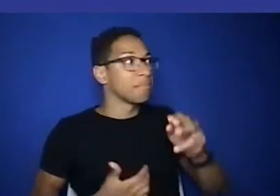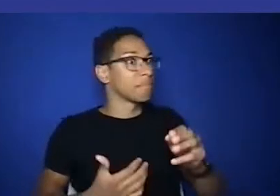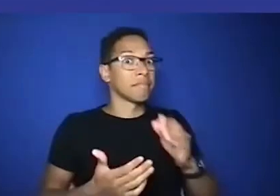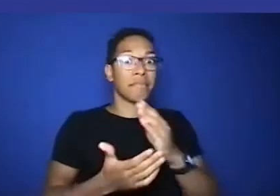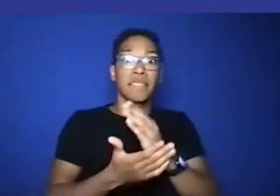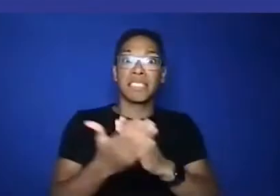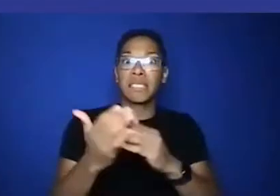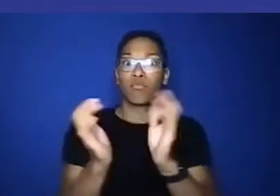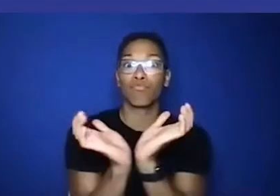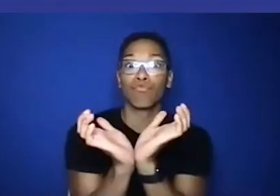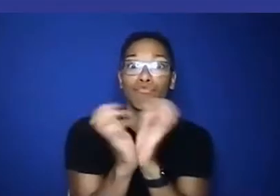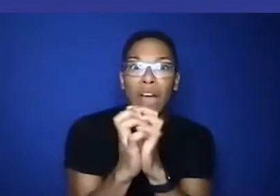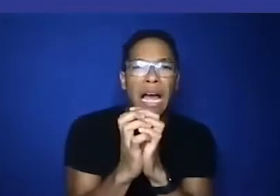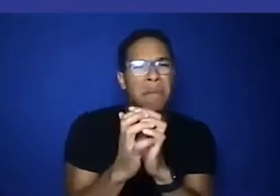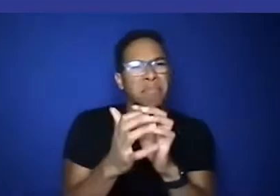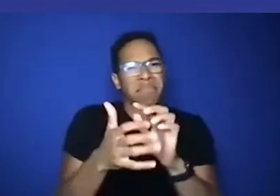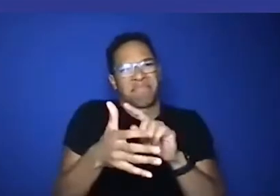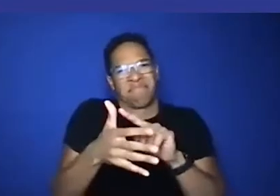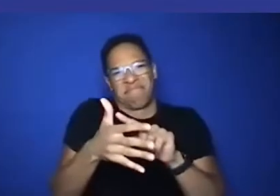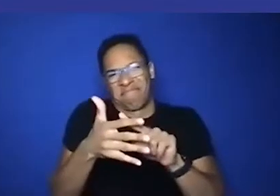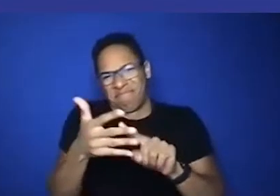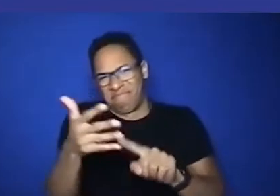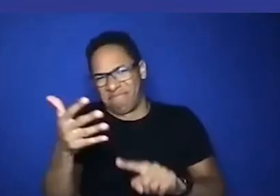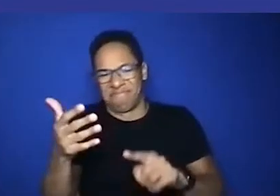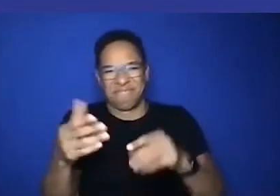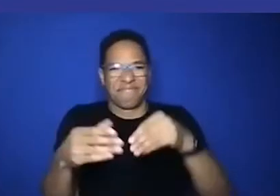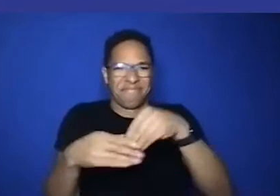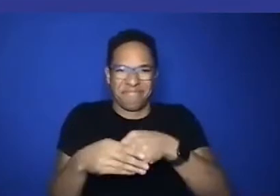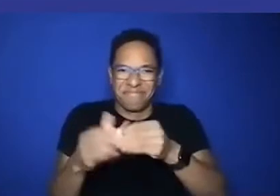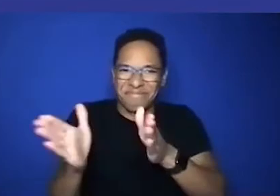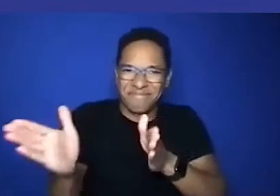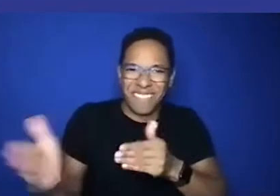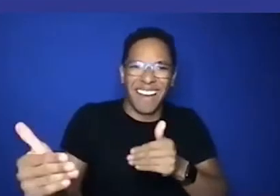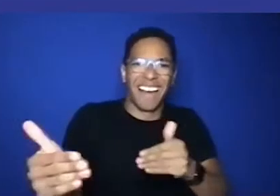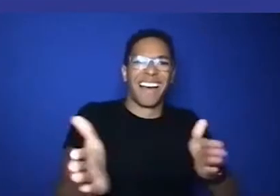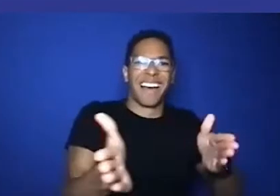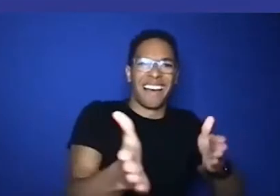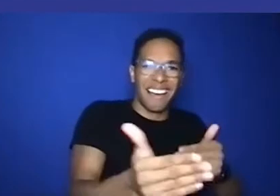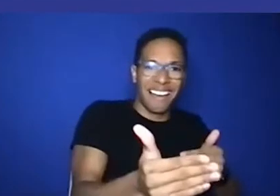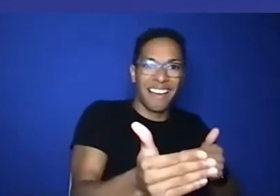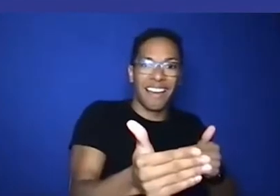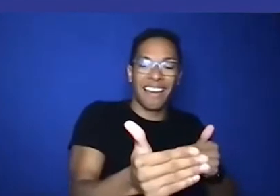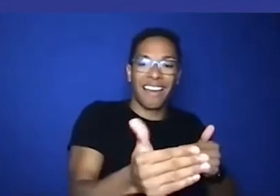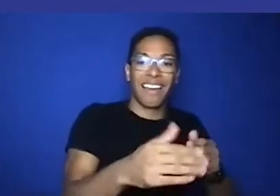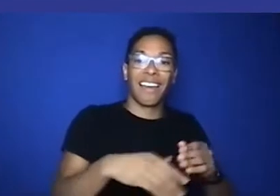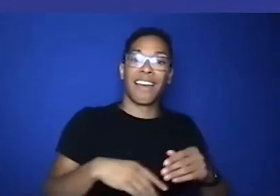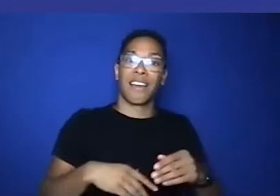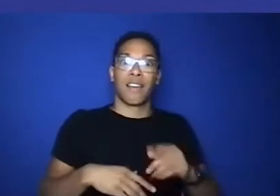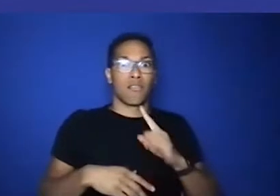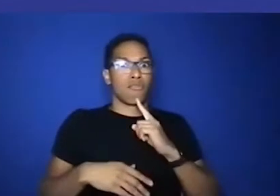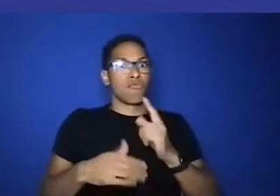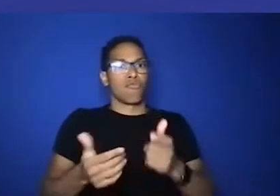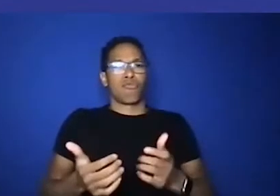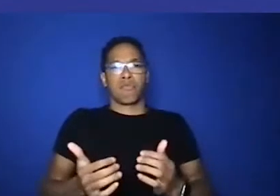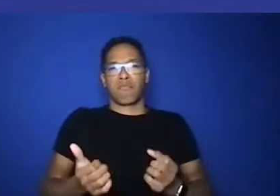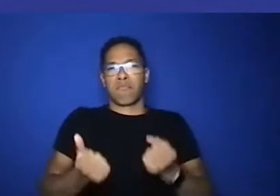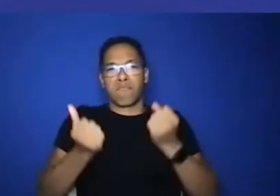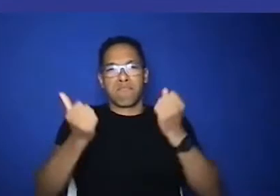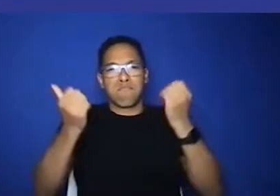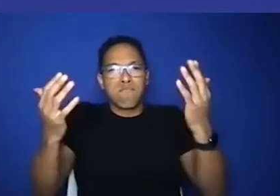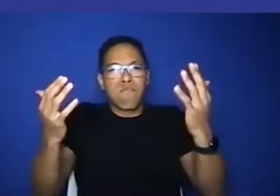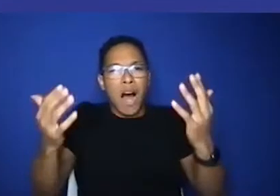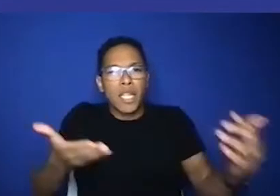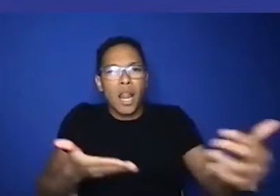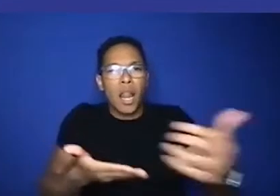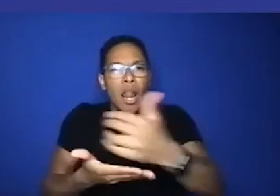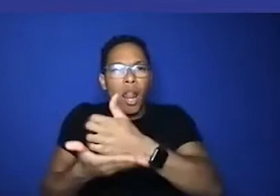scent and birch bark containers, and there was just an enormous collection of Penobscot material in